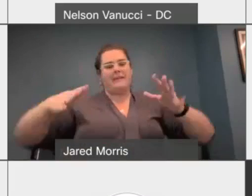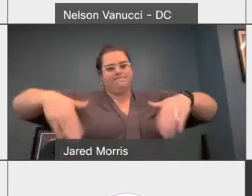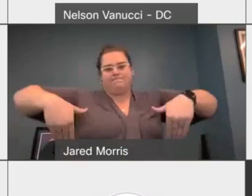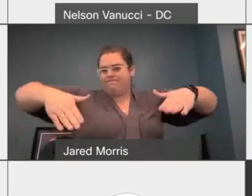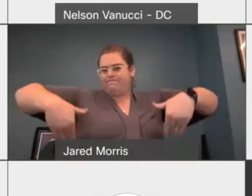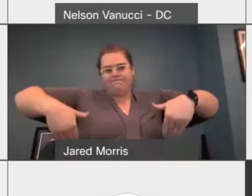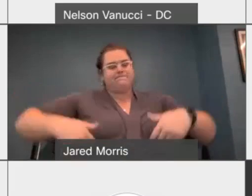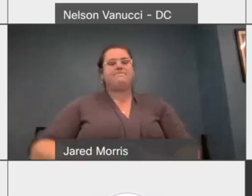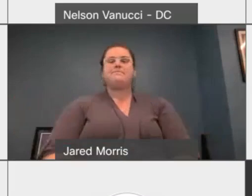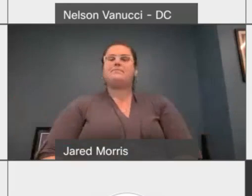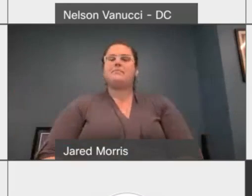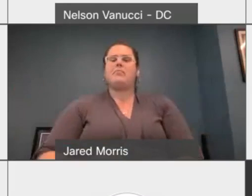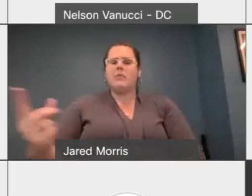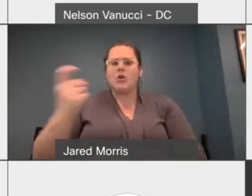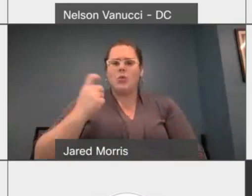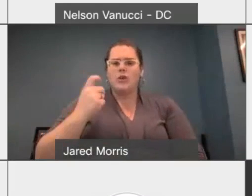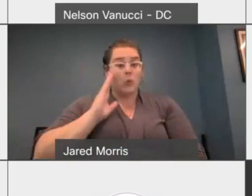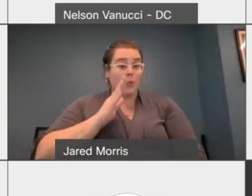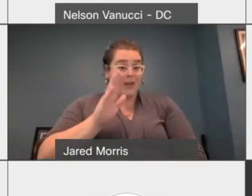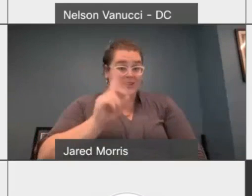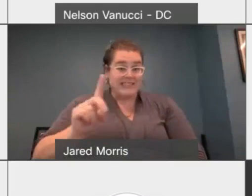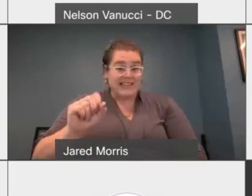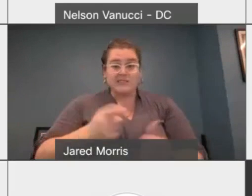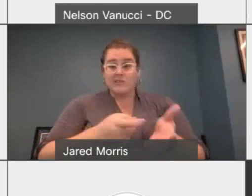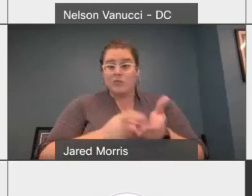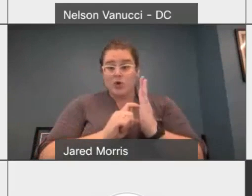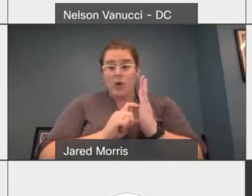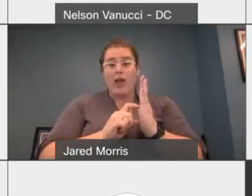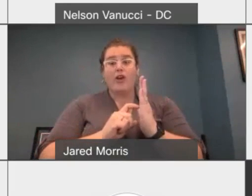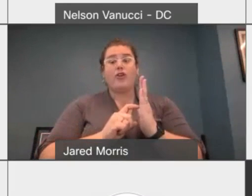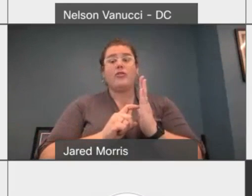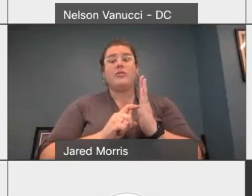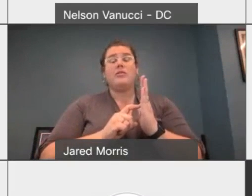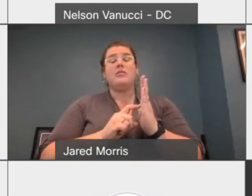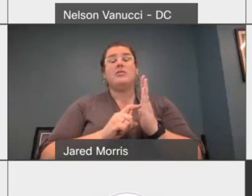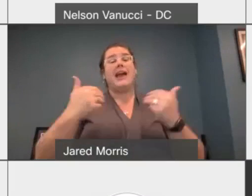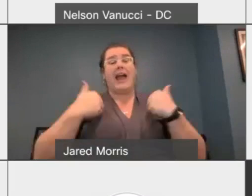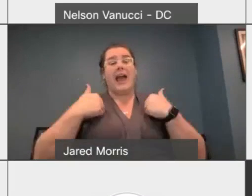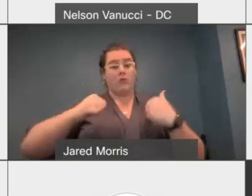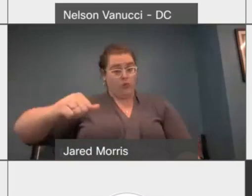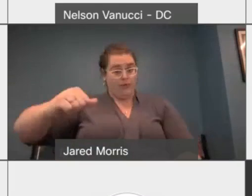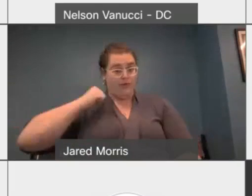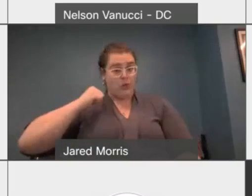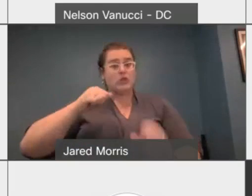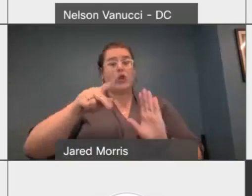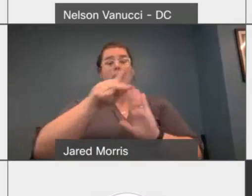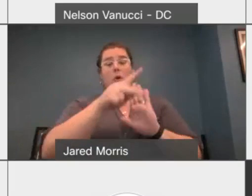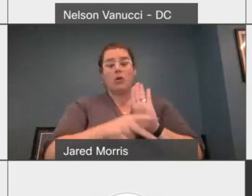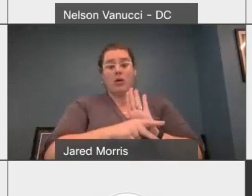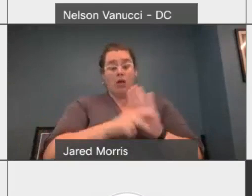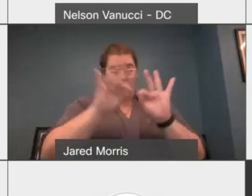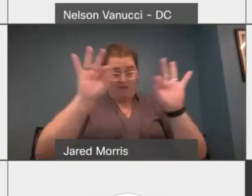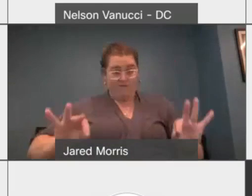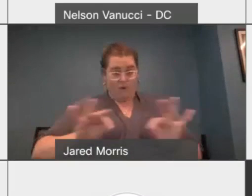Is DDS going to require us to provide a refusal protocol form for those who do